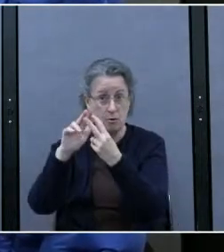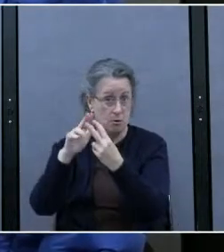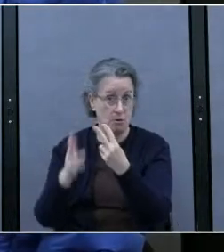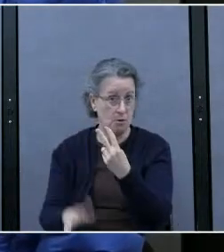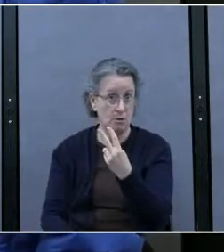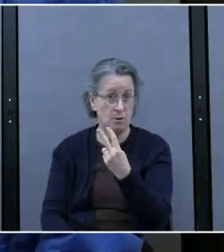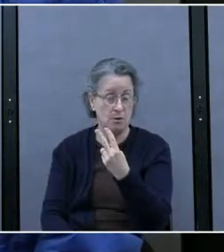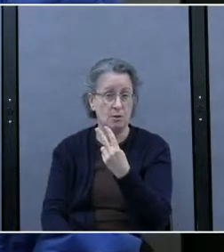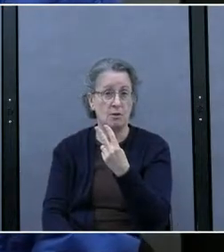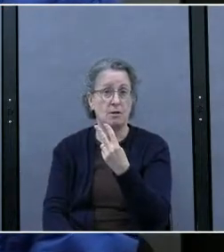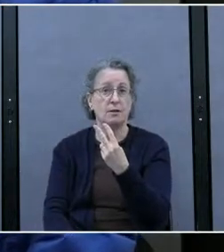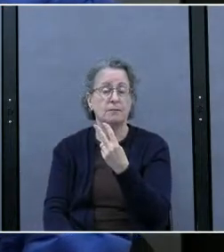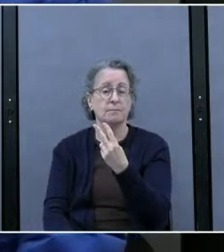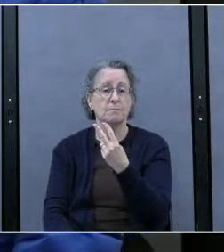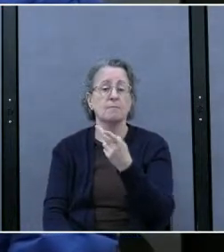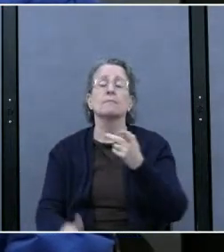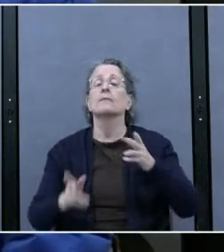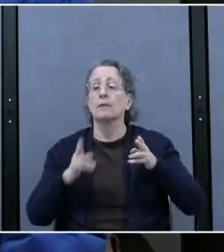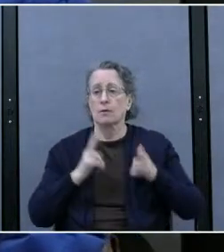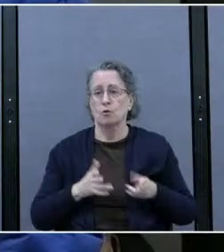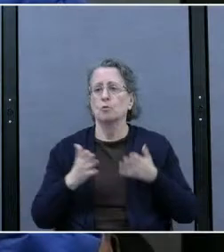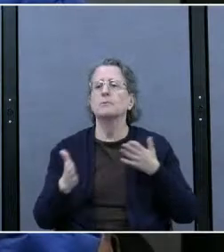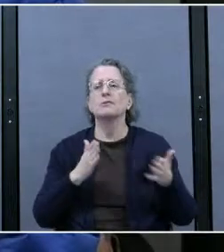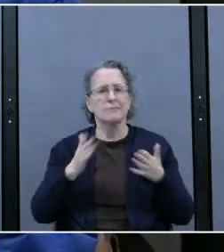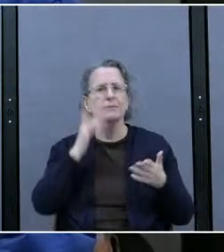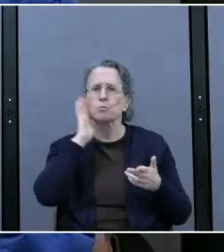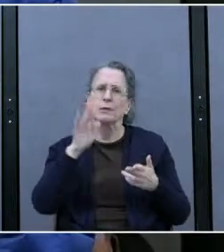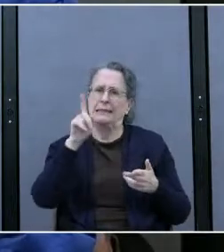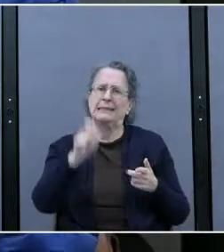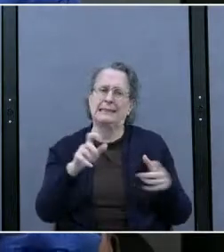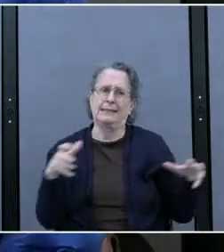then the Human Services Committee would have to get together.